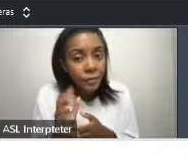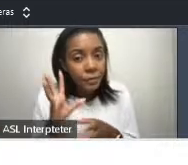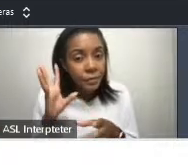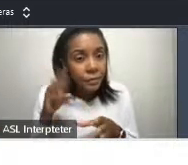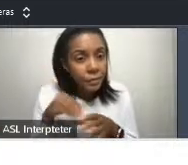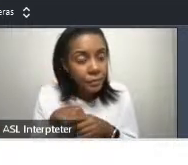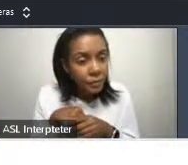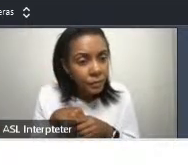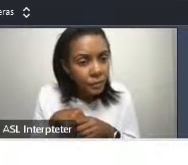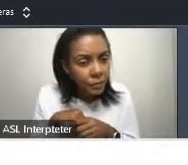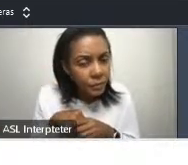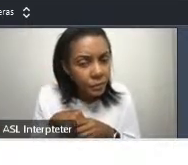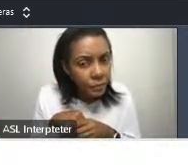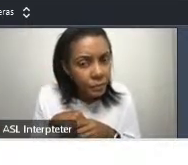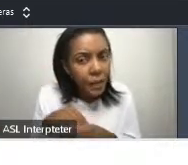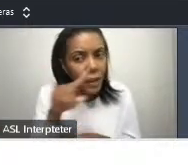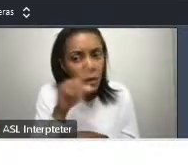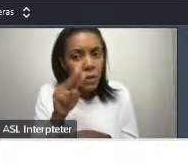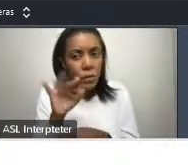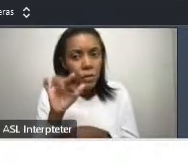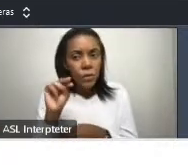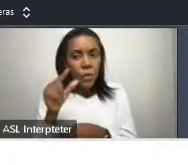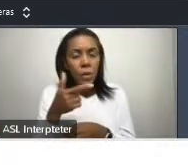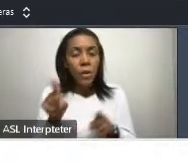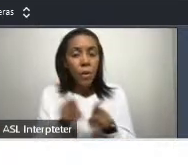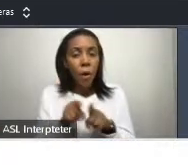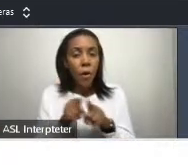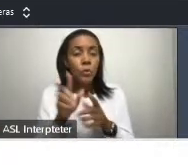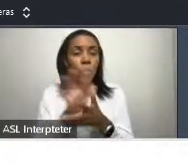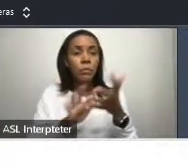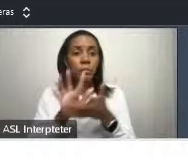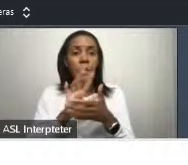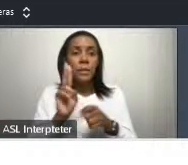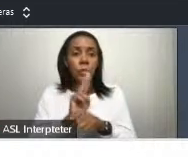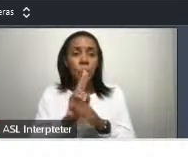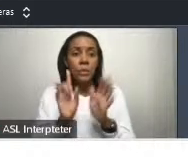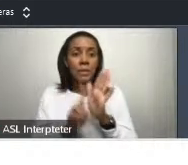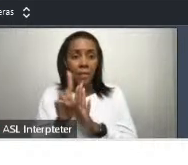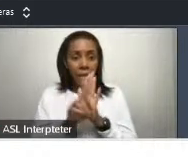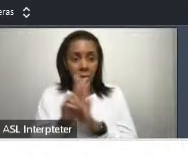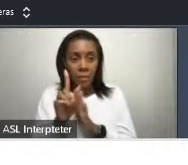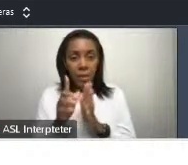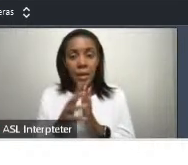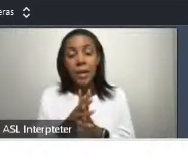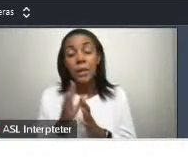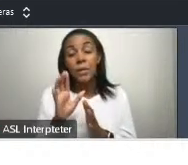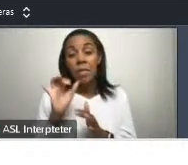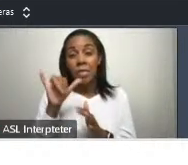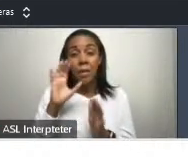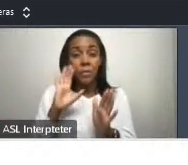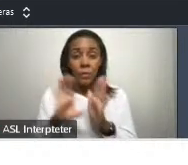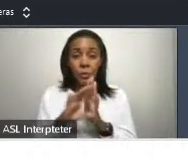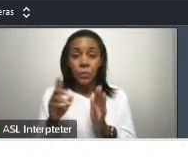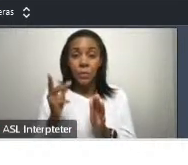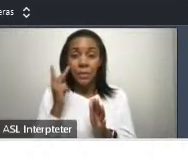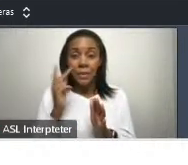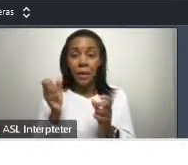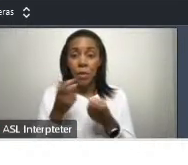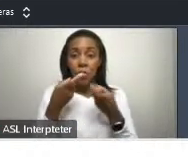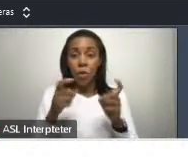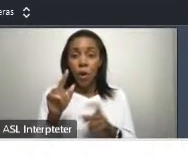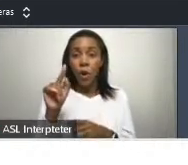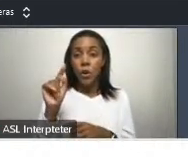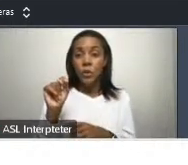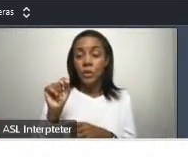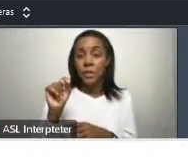zoning as well as mixed-use development. As By this graphic, you see a large TBA easement running